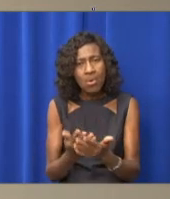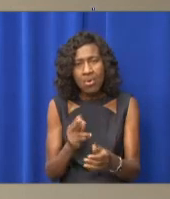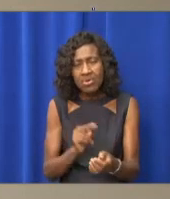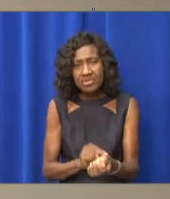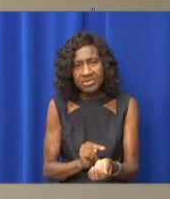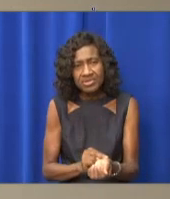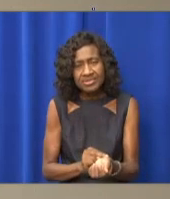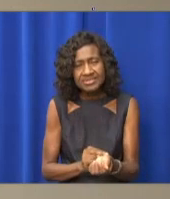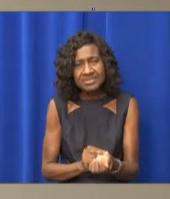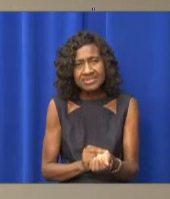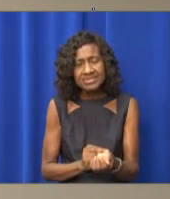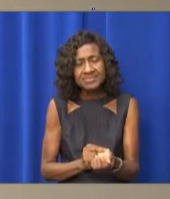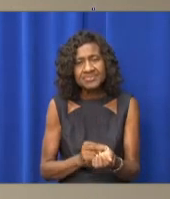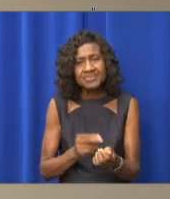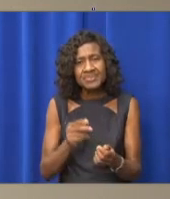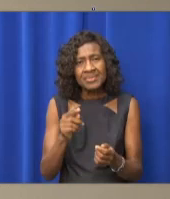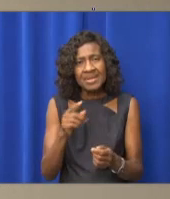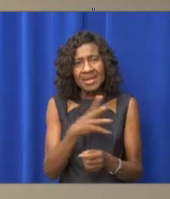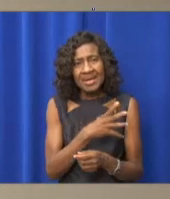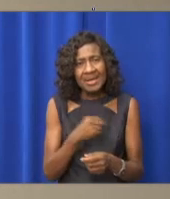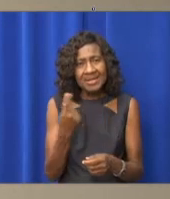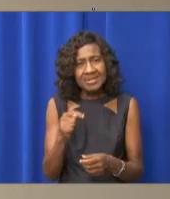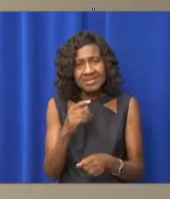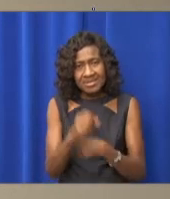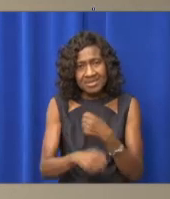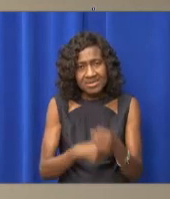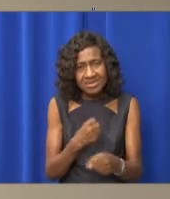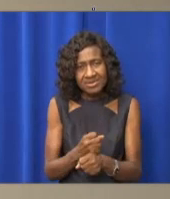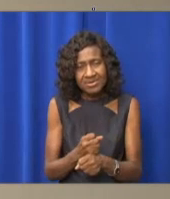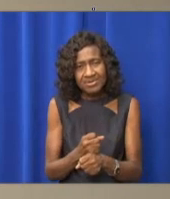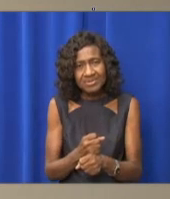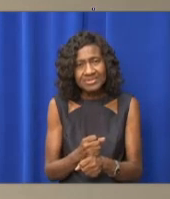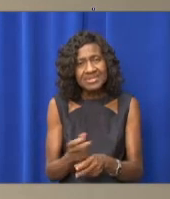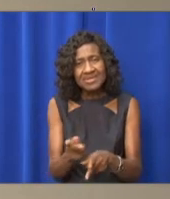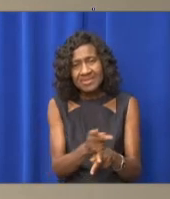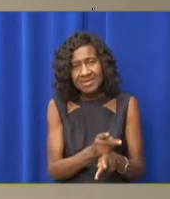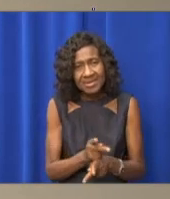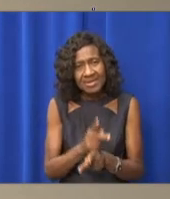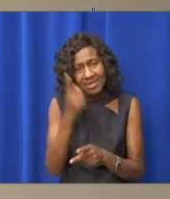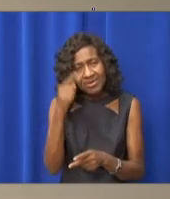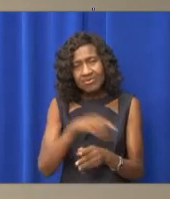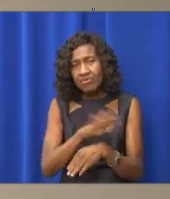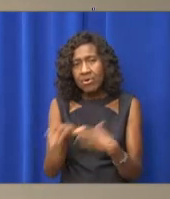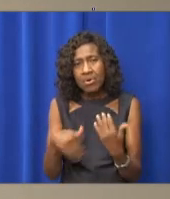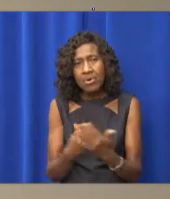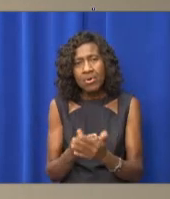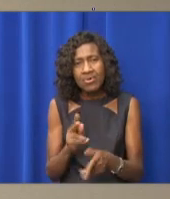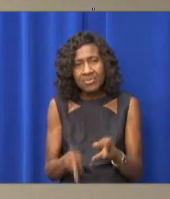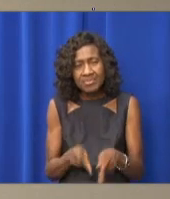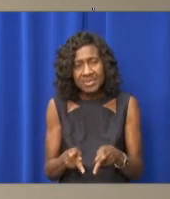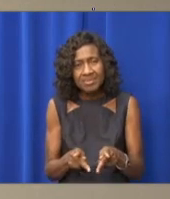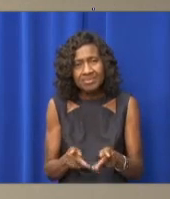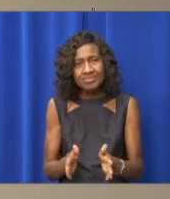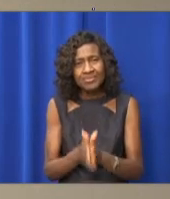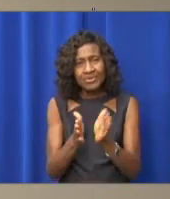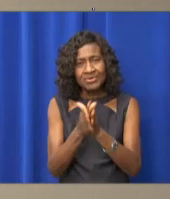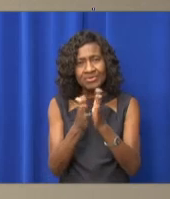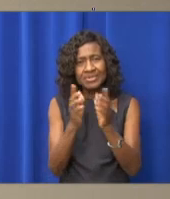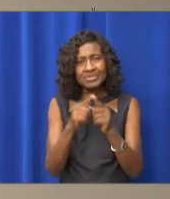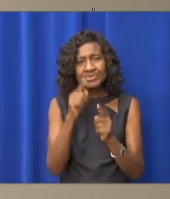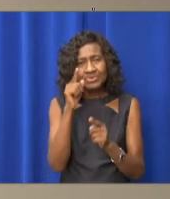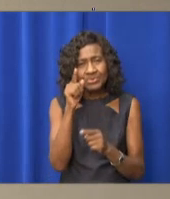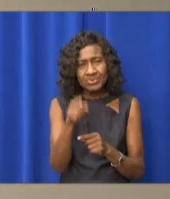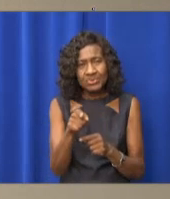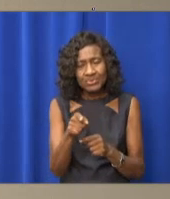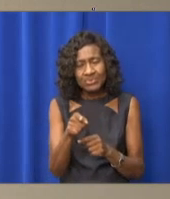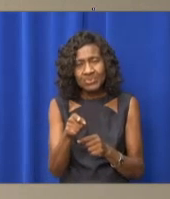to these islands and the years of devotion and caring for our people. Congratulations to you on a well-deserving